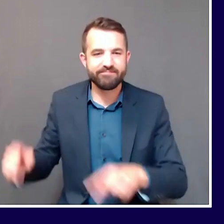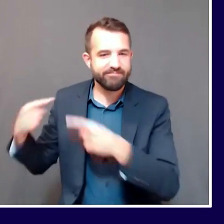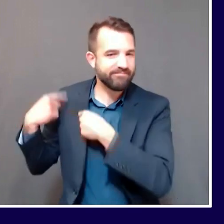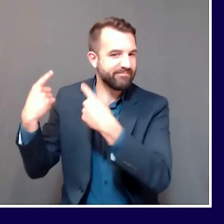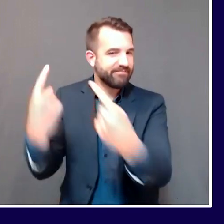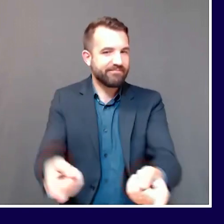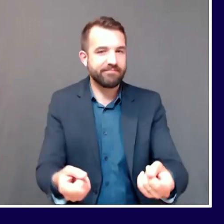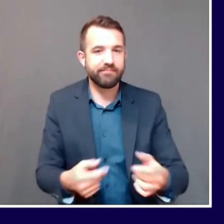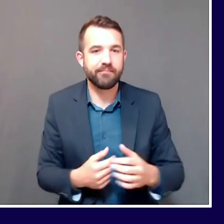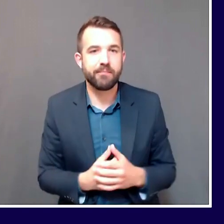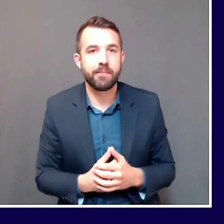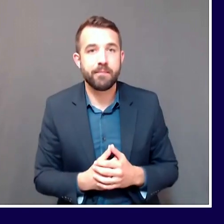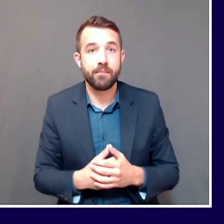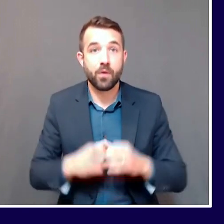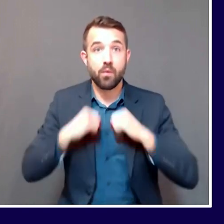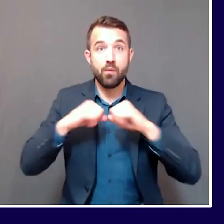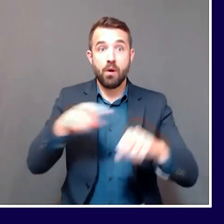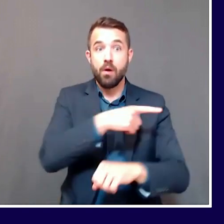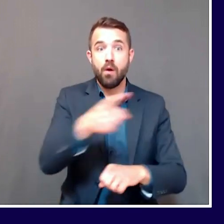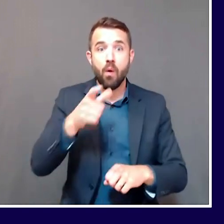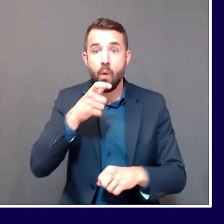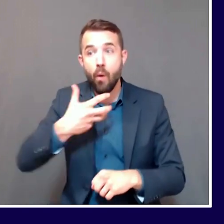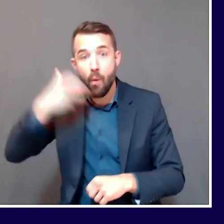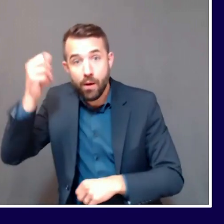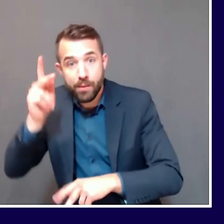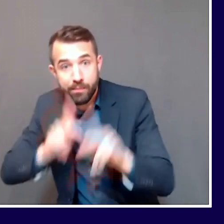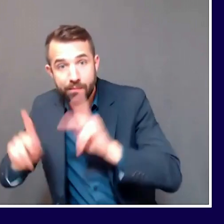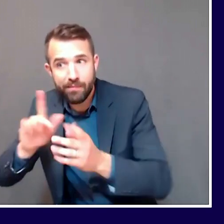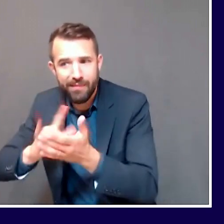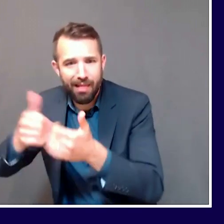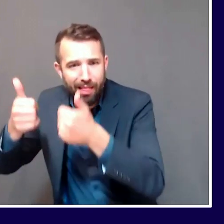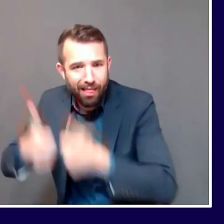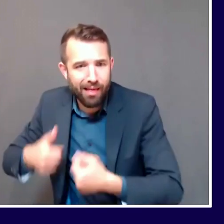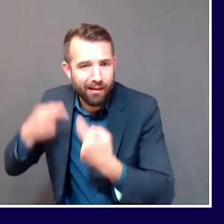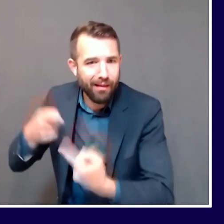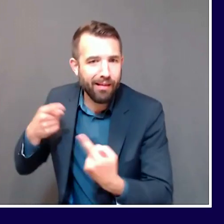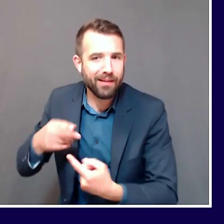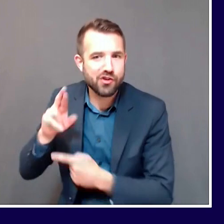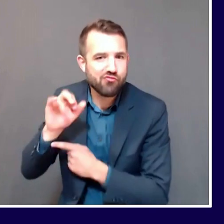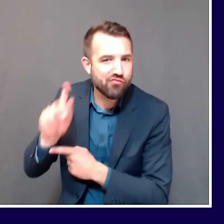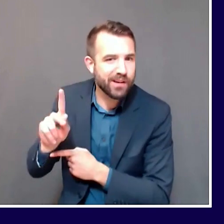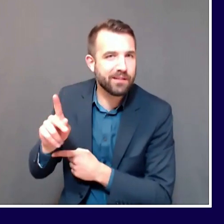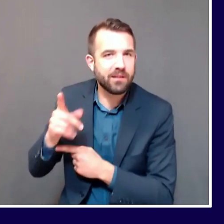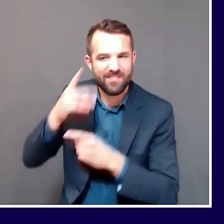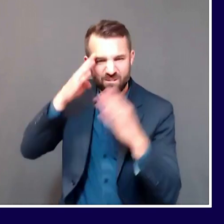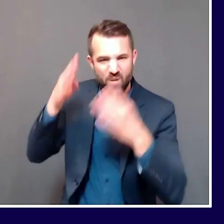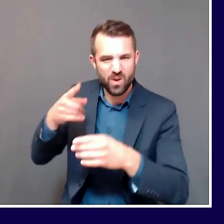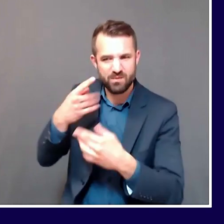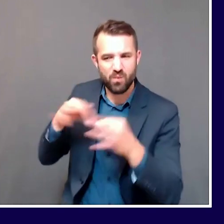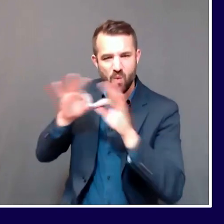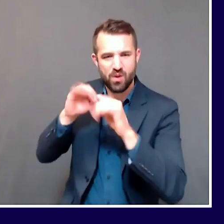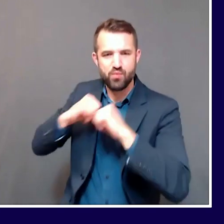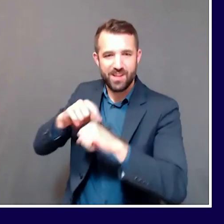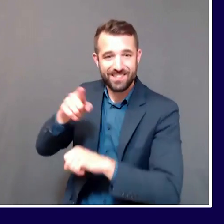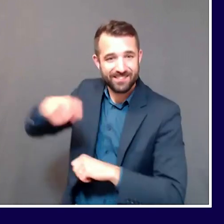folks or those who are medically vulnerable safe. That is where we should be focusing, rather than checking zip code data